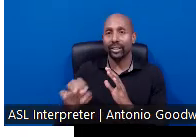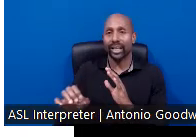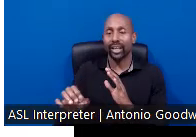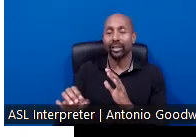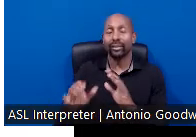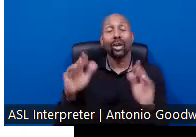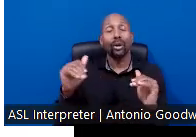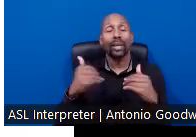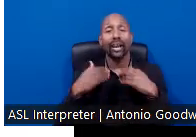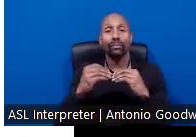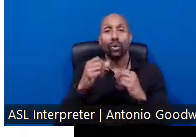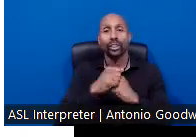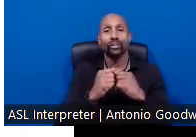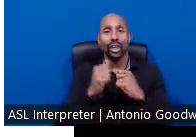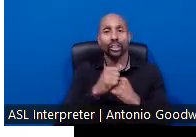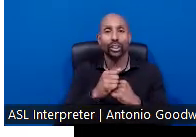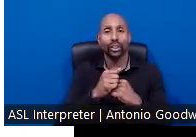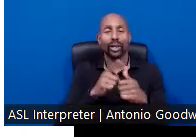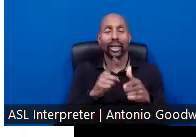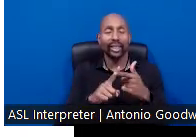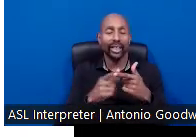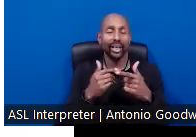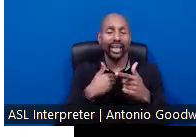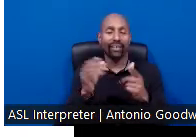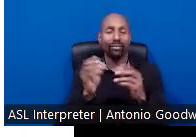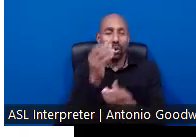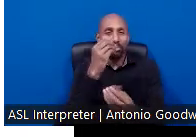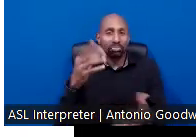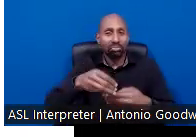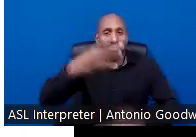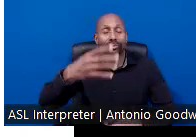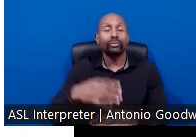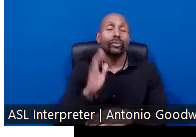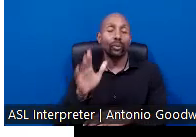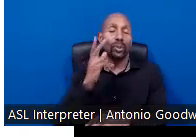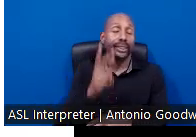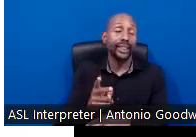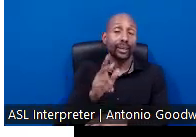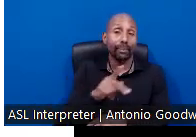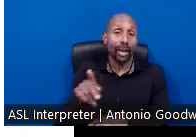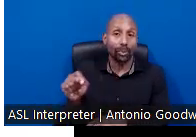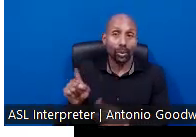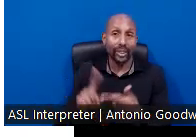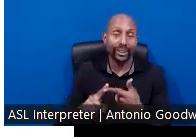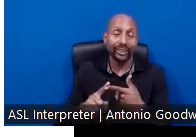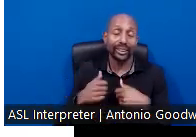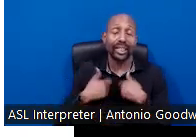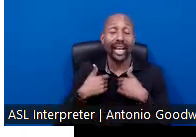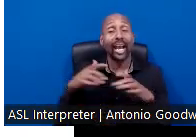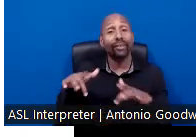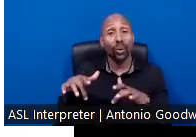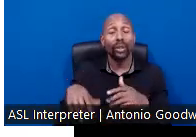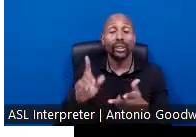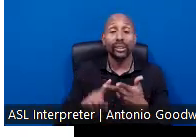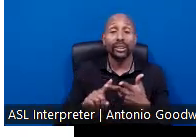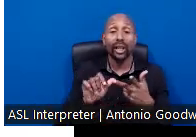more. Within those GovDeliveries, you're going to see the PowerPoints, the live recording of these videos, and other useful